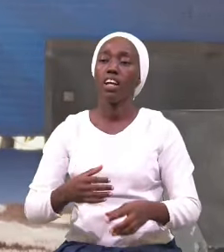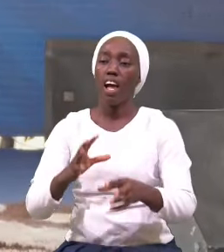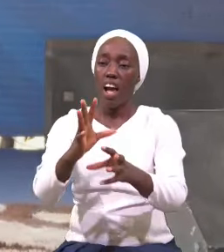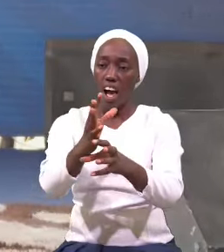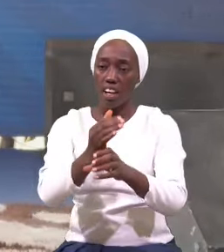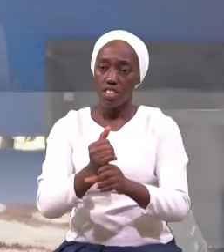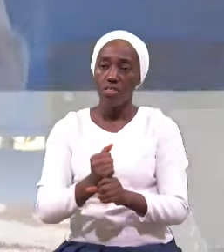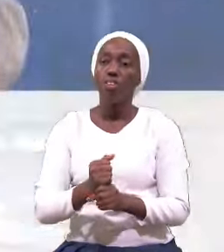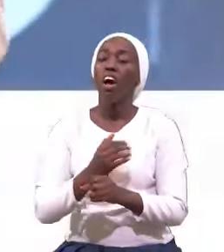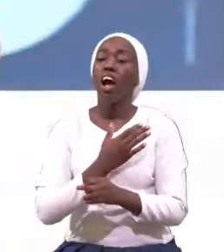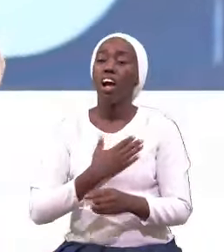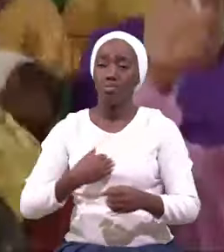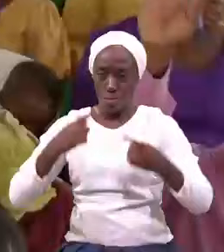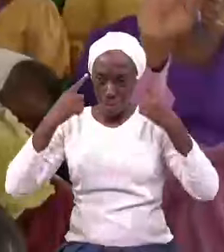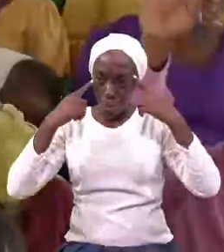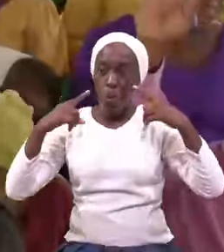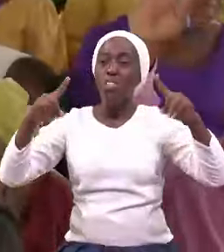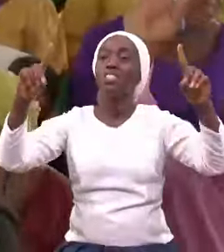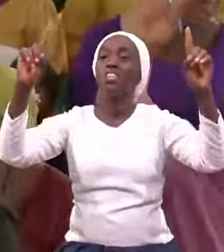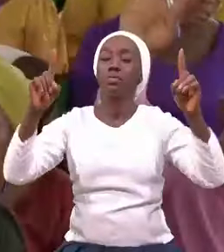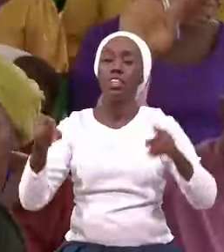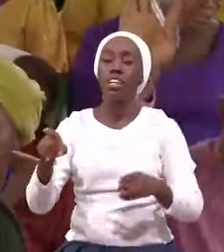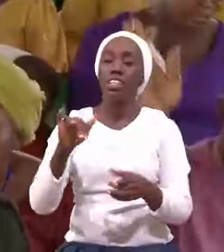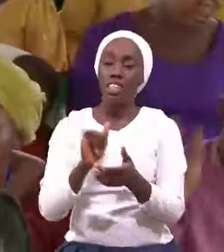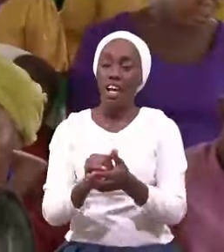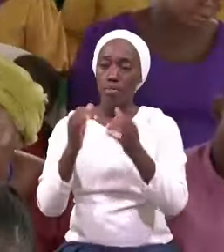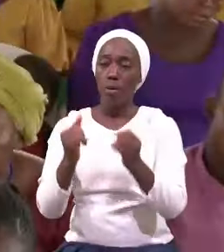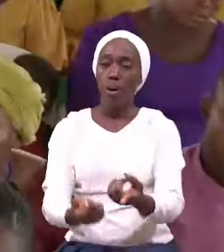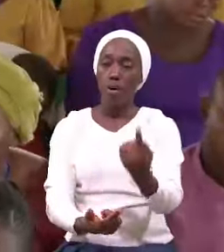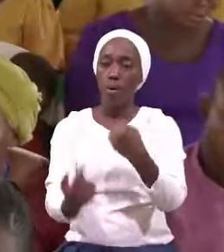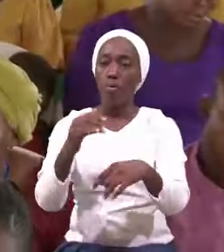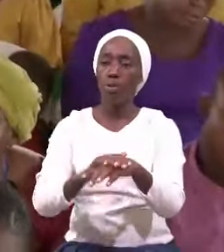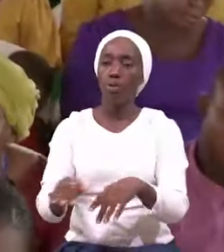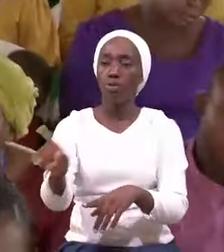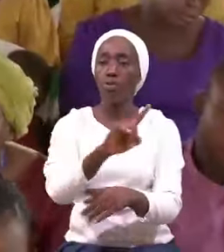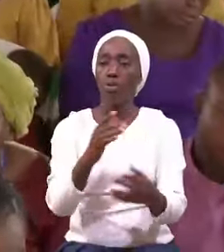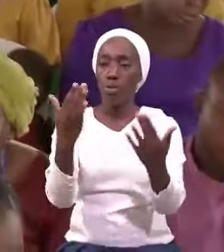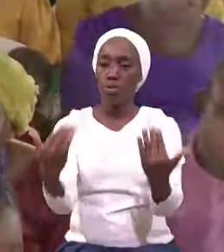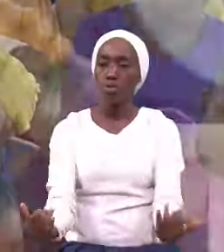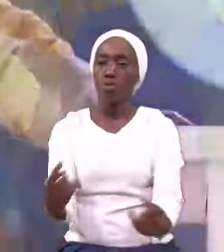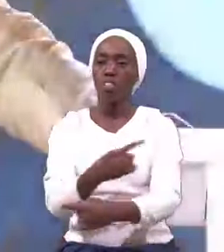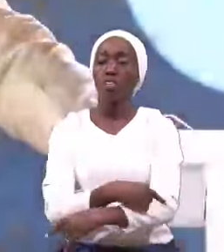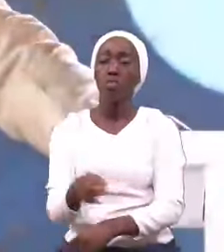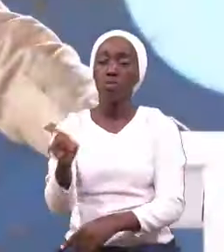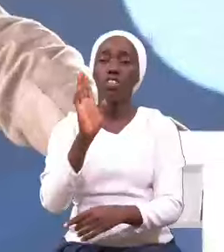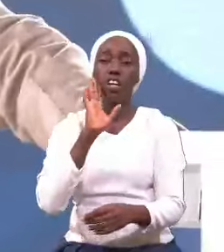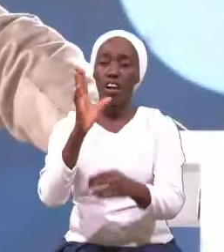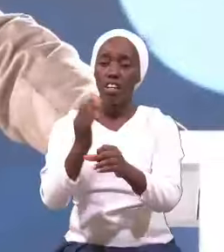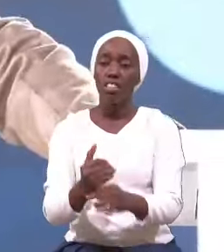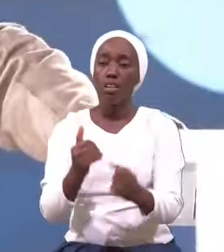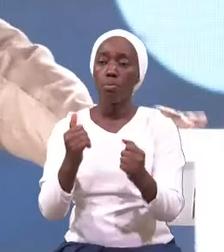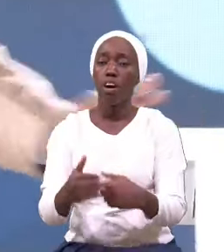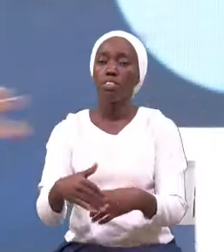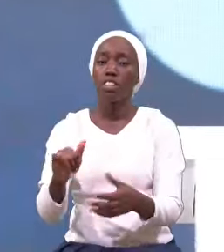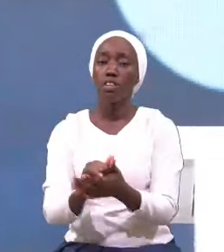That's what you are receiving today. Ye shall receive power. After that, the Holy Ghost has come upon